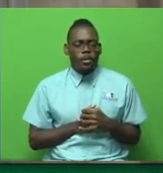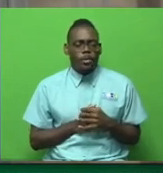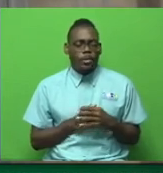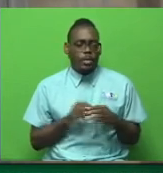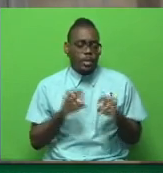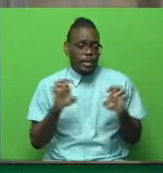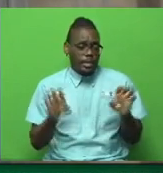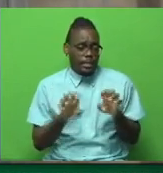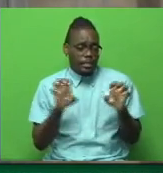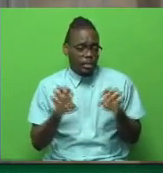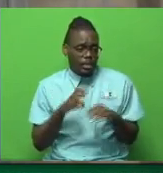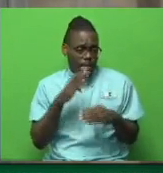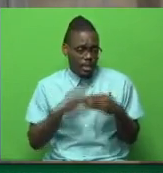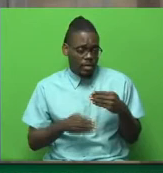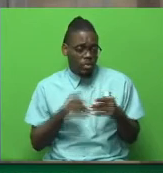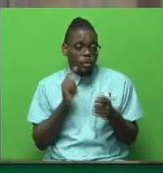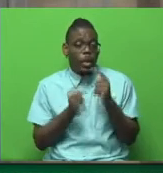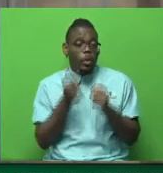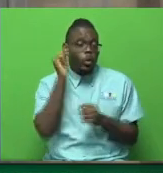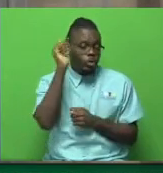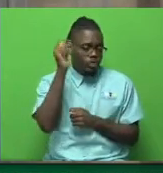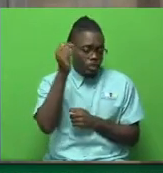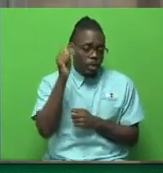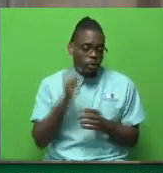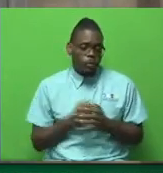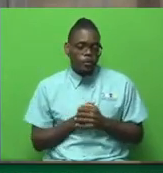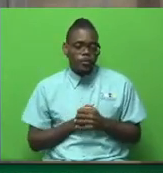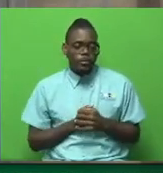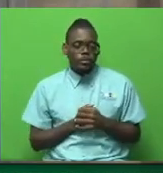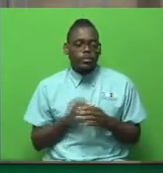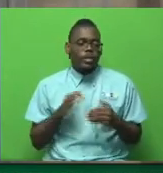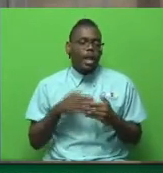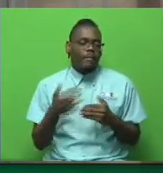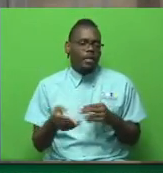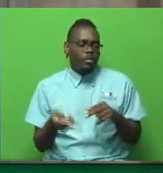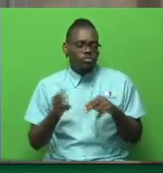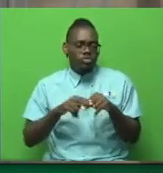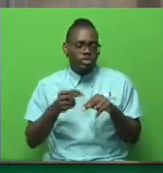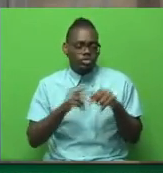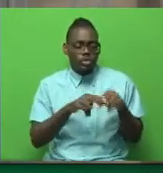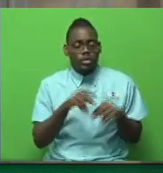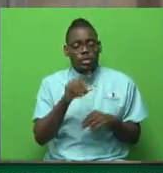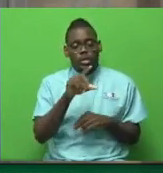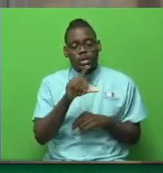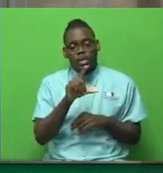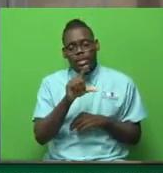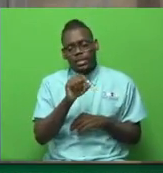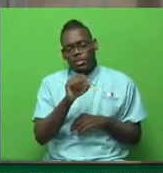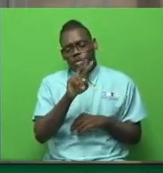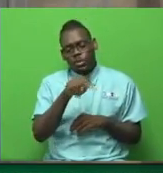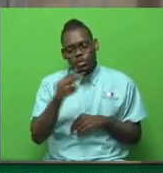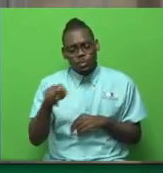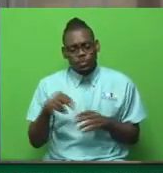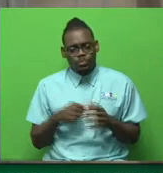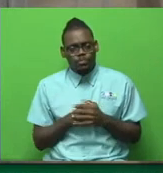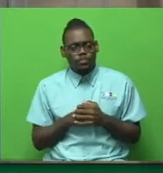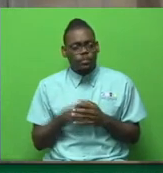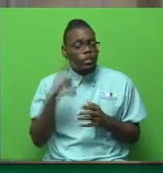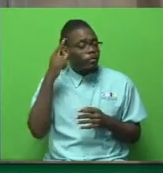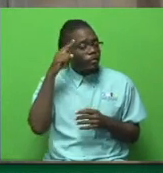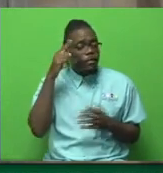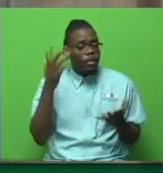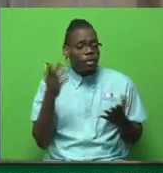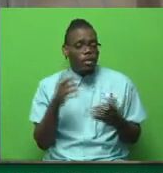to the period just after the Delta surge in early 2022 to highlight a reduction in the number of positive cases